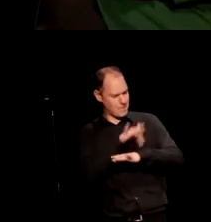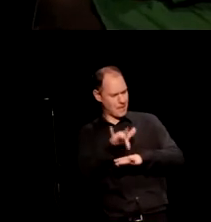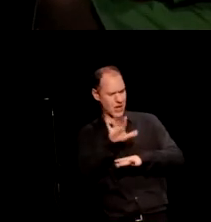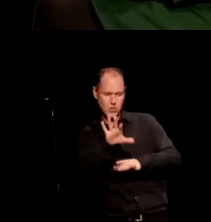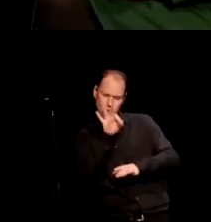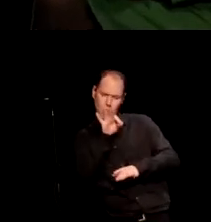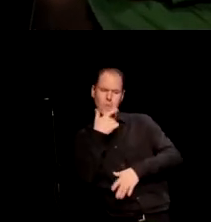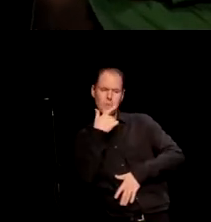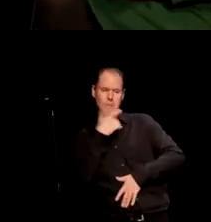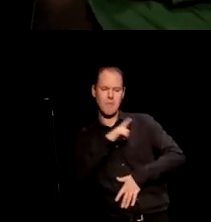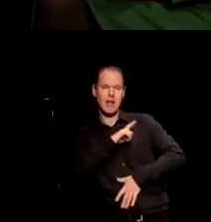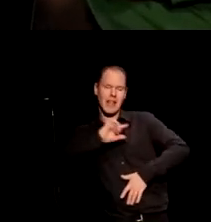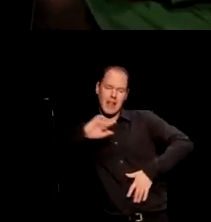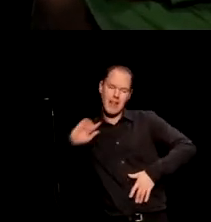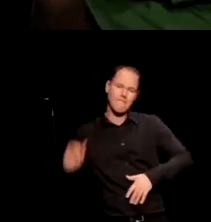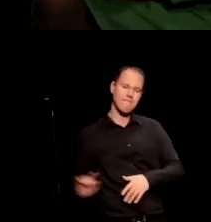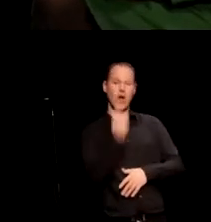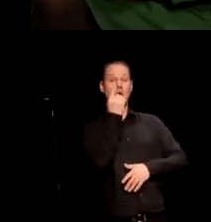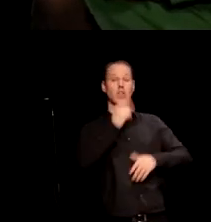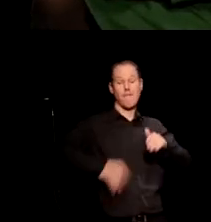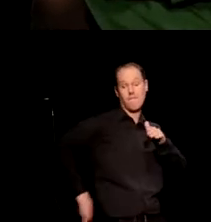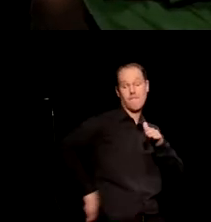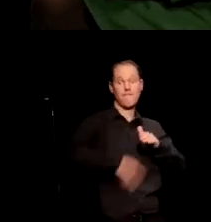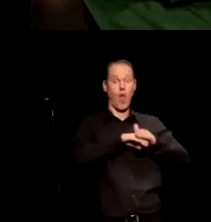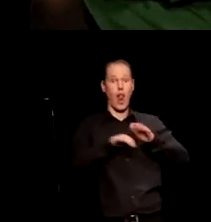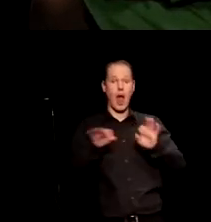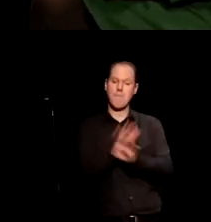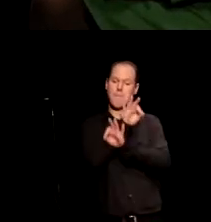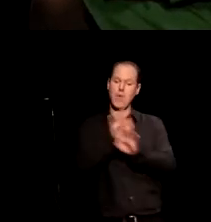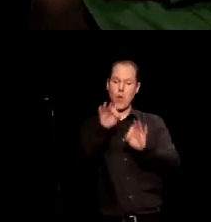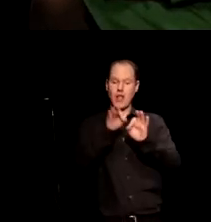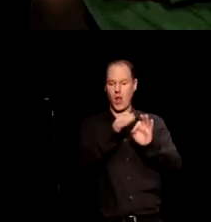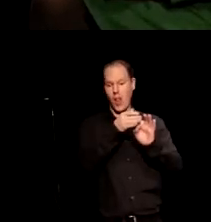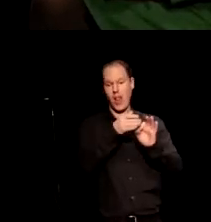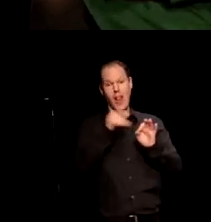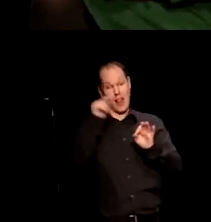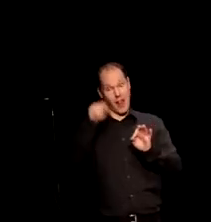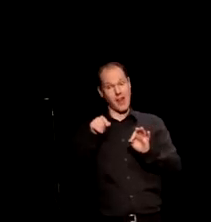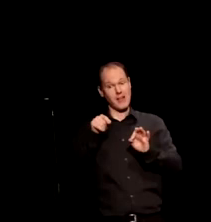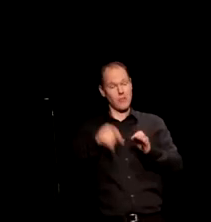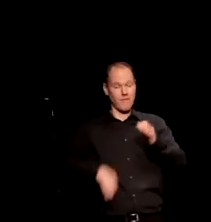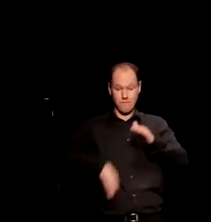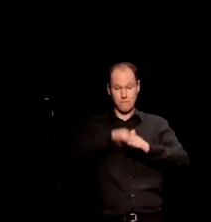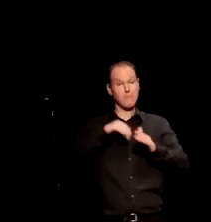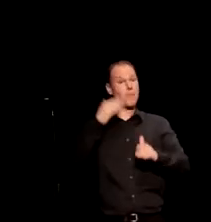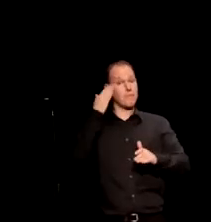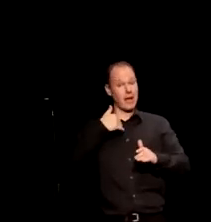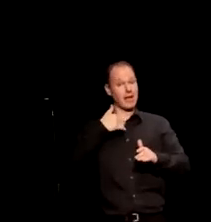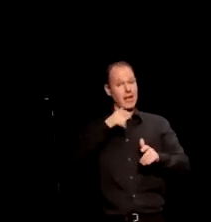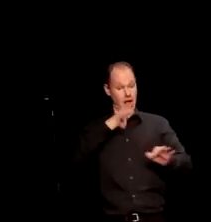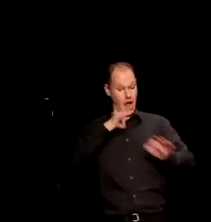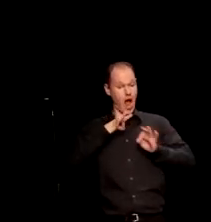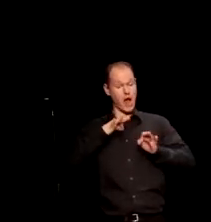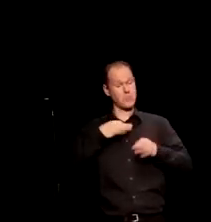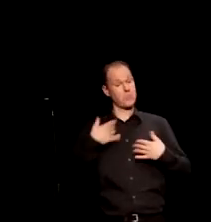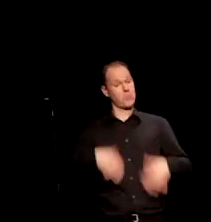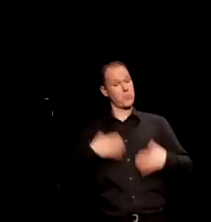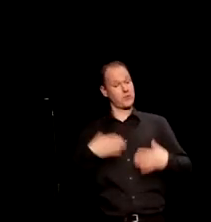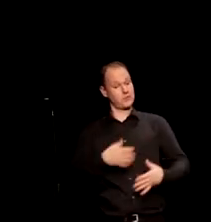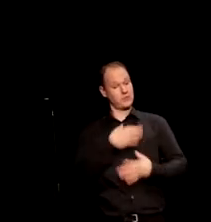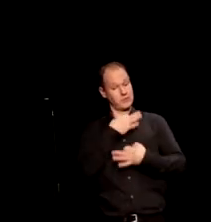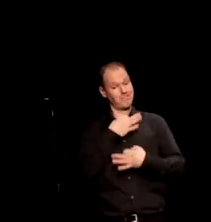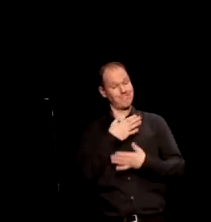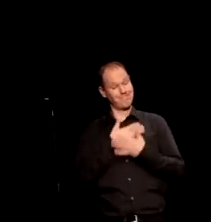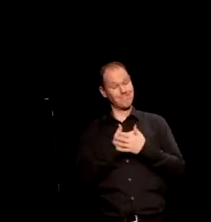the first kind of full-scale musical with a full black cast happening in the UK. But also, I'm